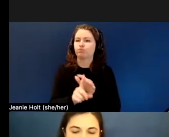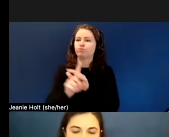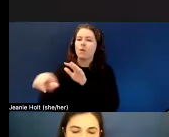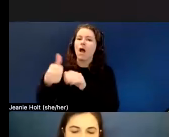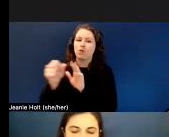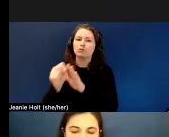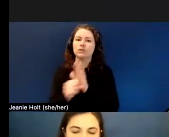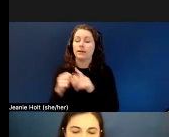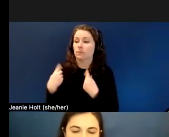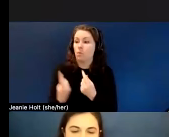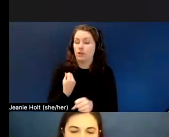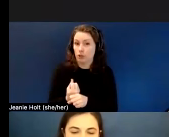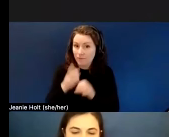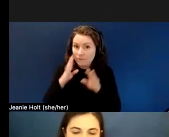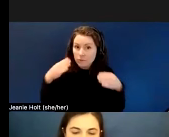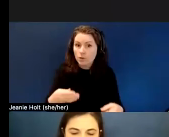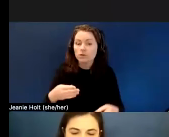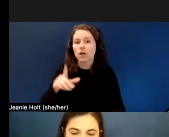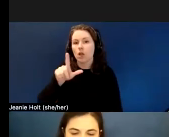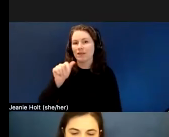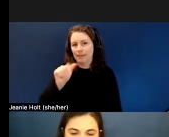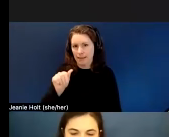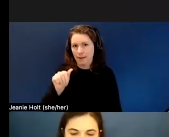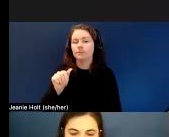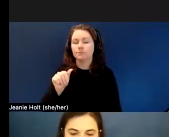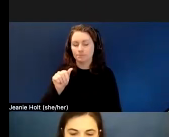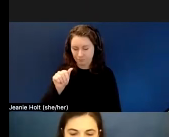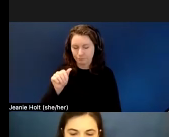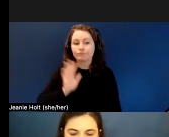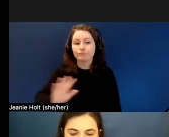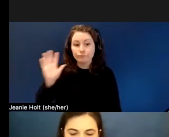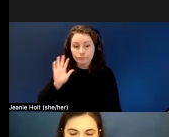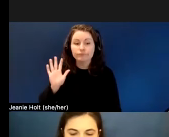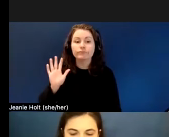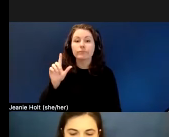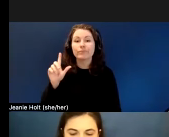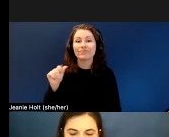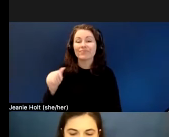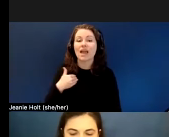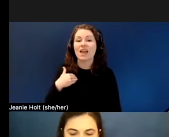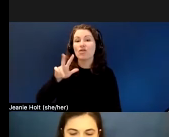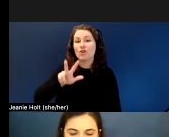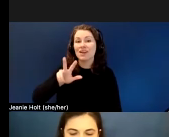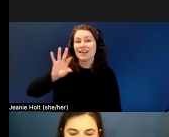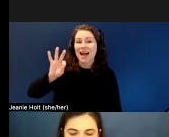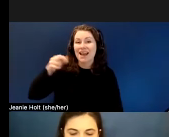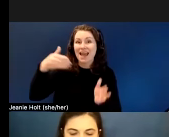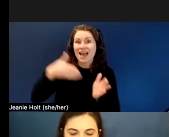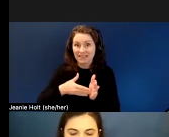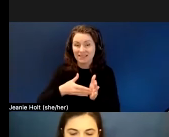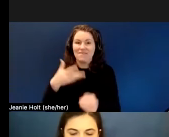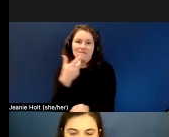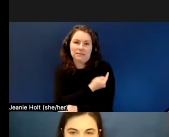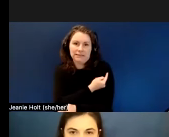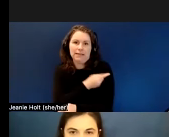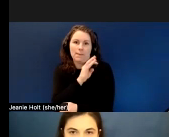year, really focused on Louisiana, which at the time had 39 anti-vaccine bills introduced